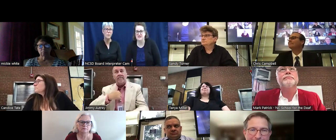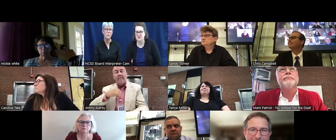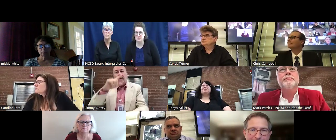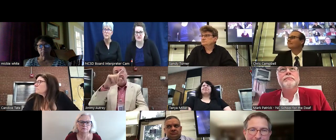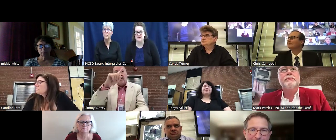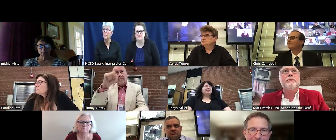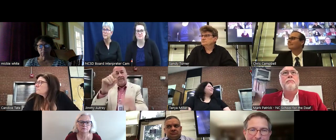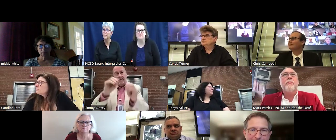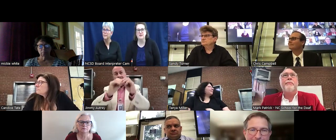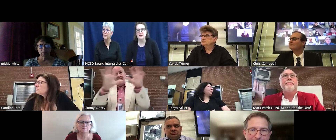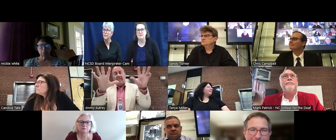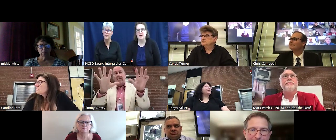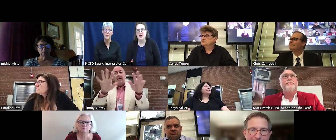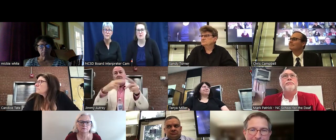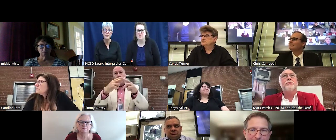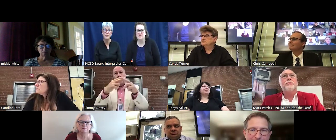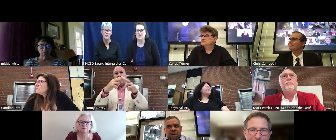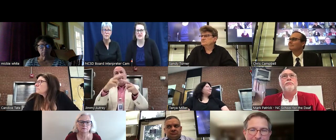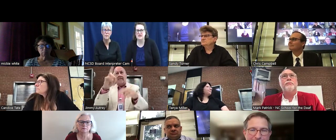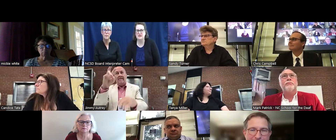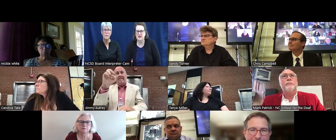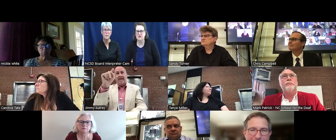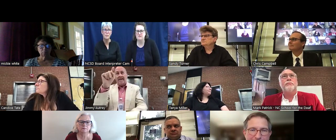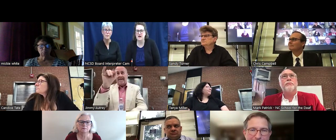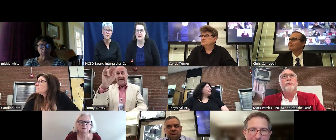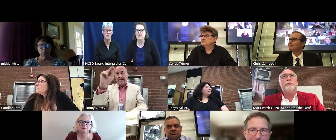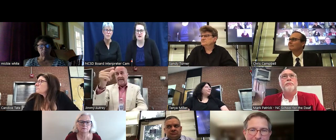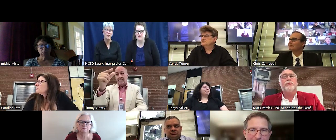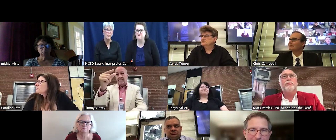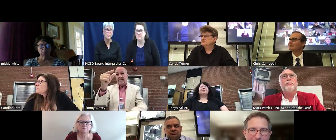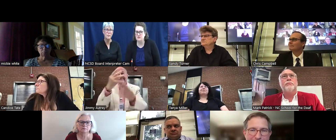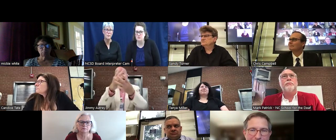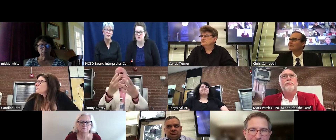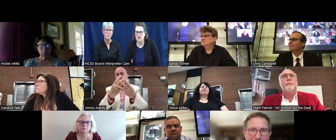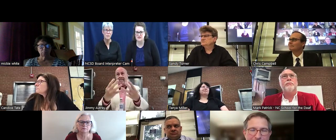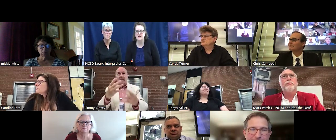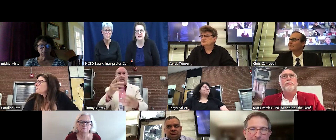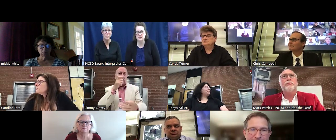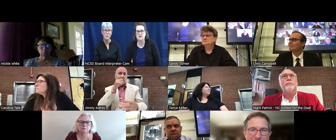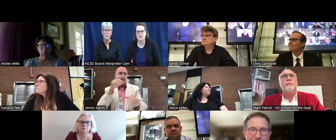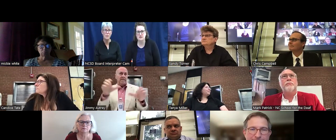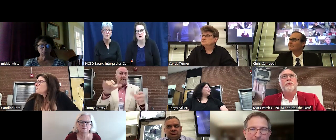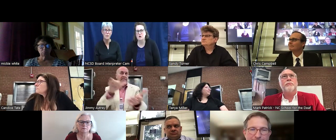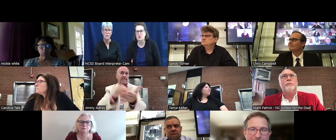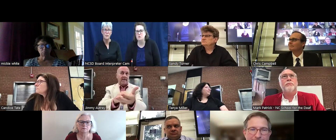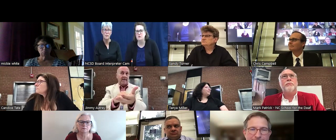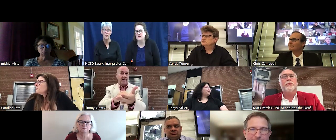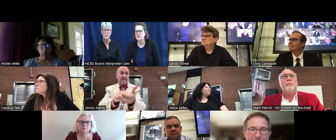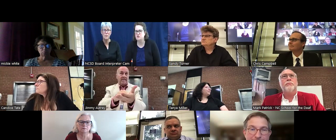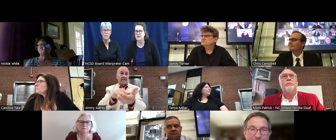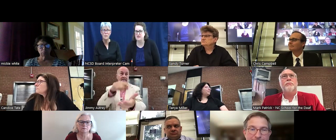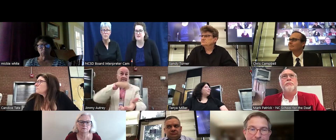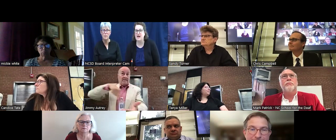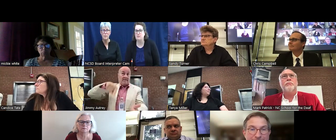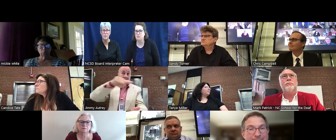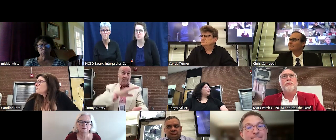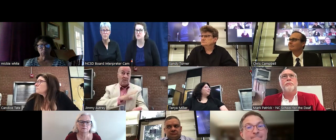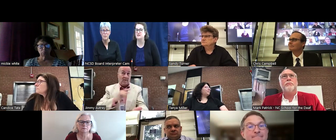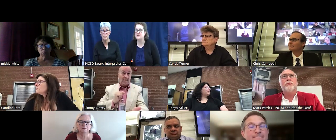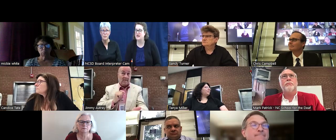This is Jimmy. I wanted to clarify the vetting process. Who is doing